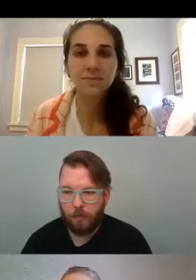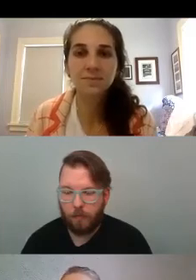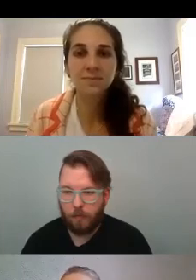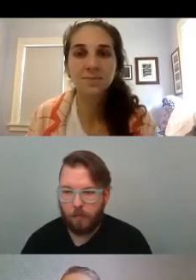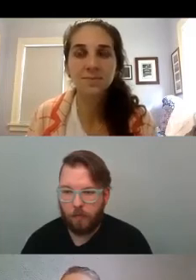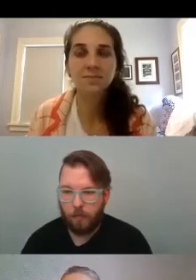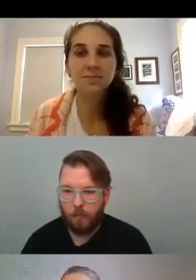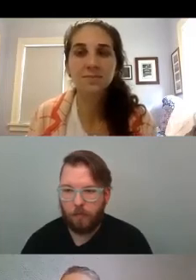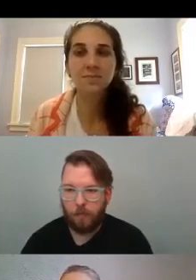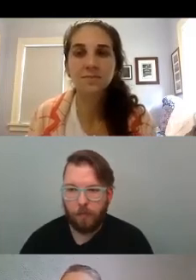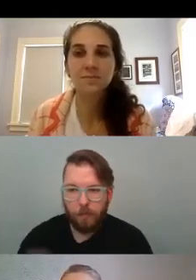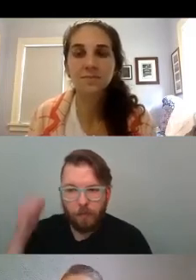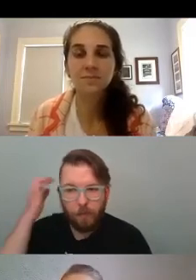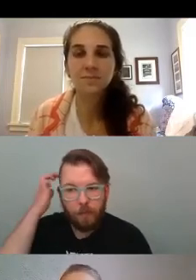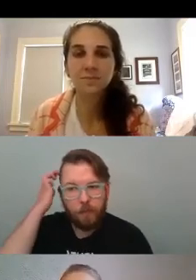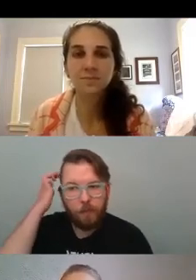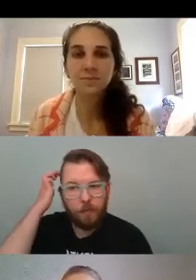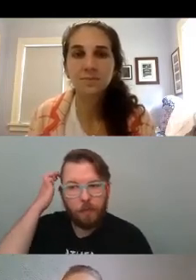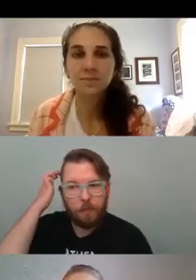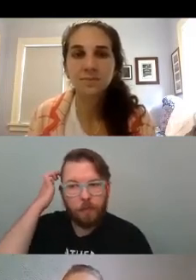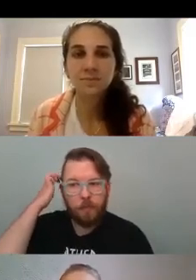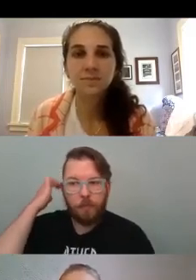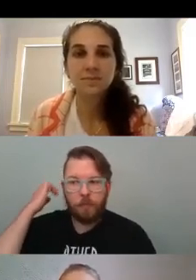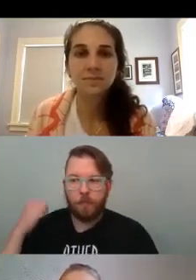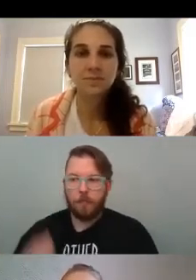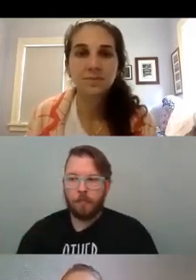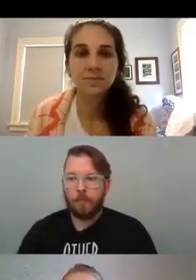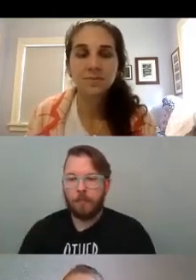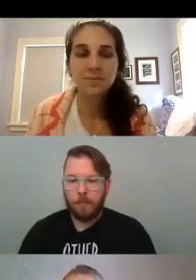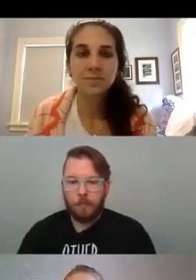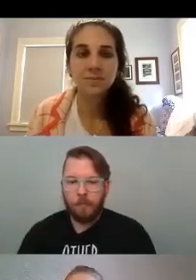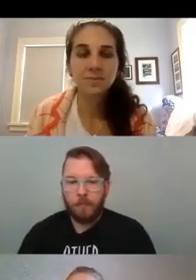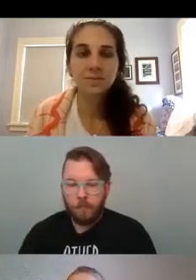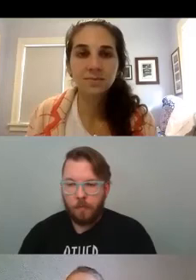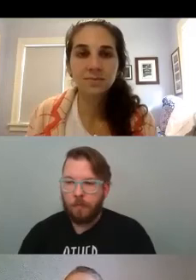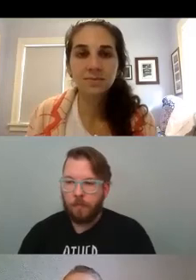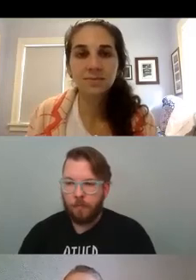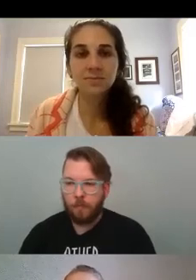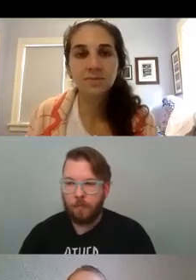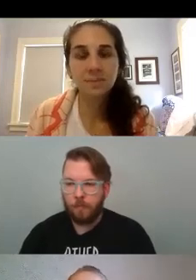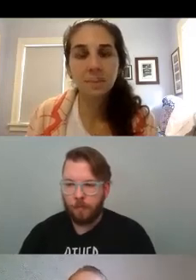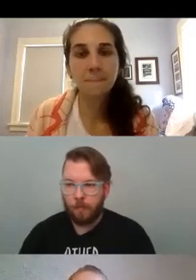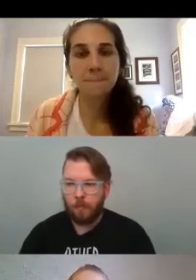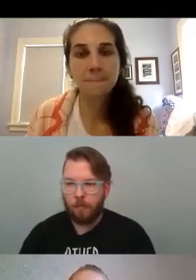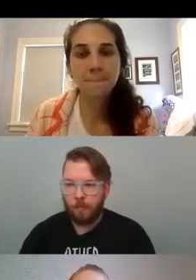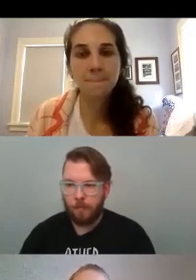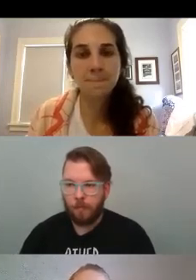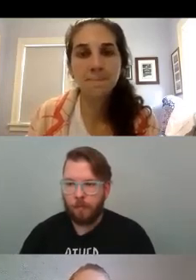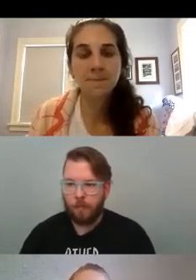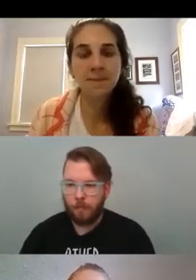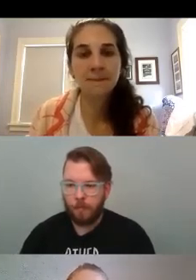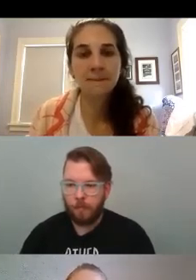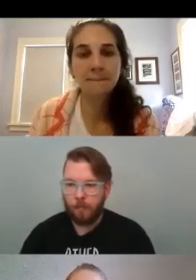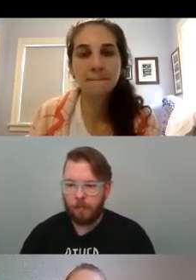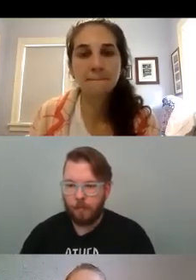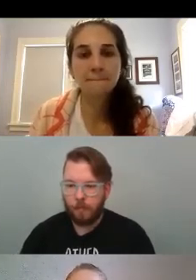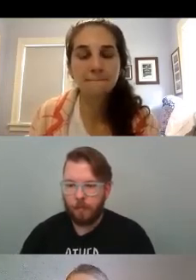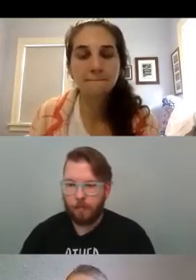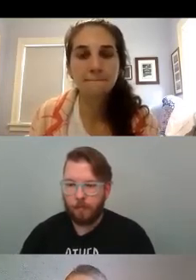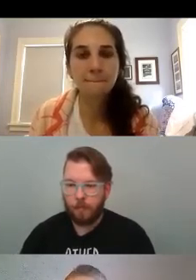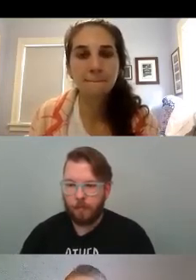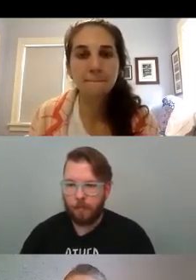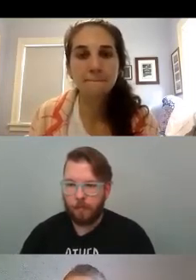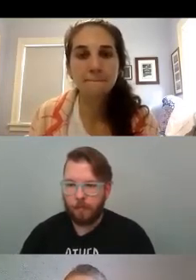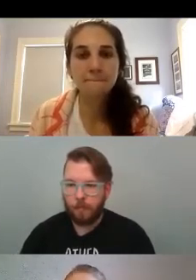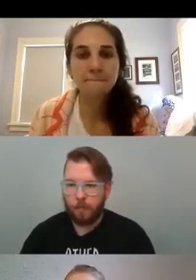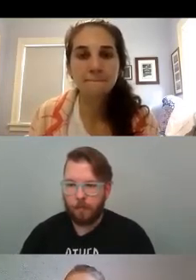have an investment in this work. And so the training and onboarding and having people invested, I would say